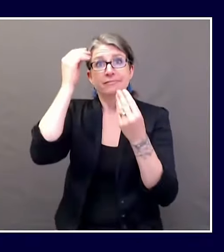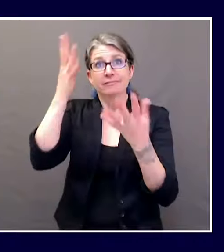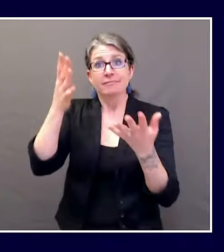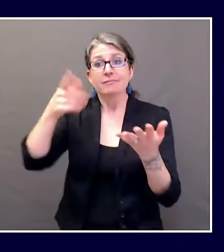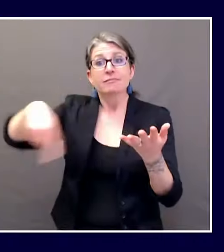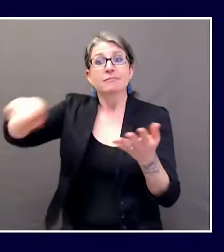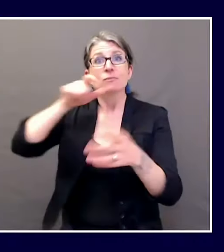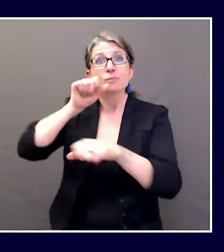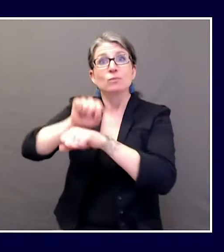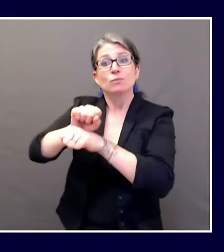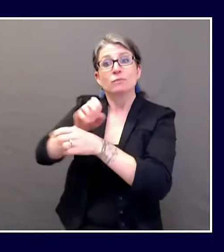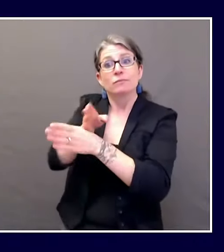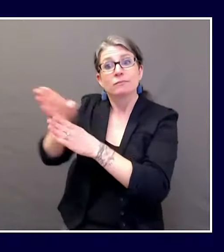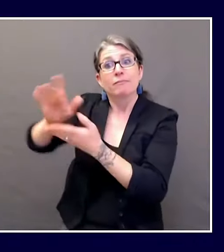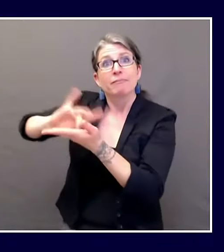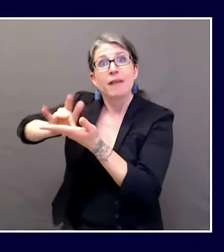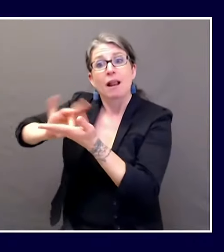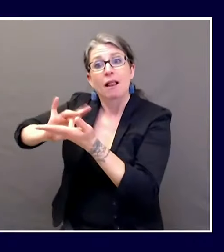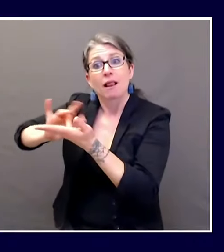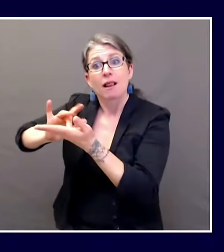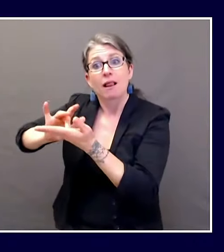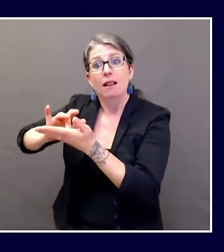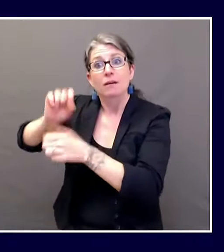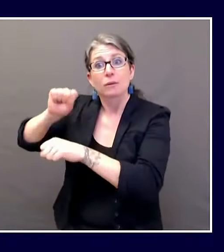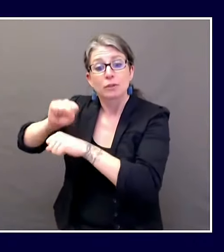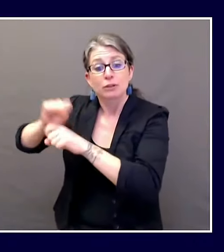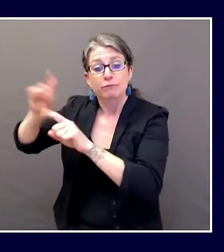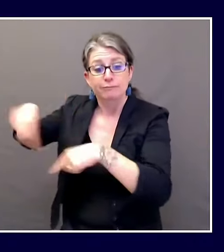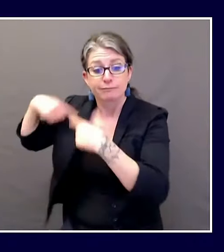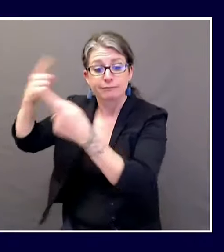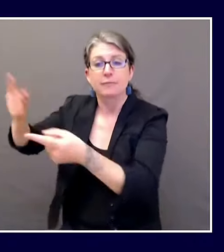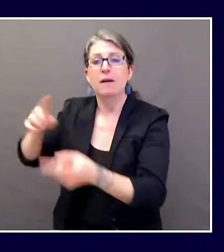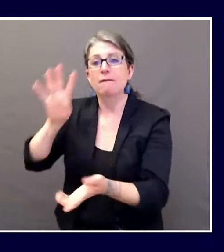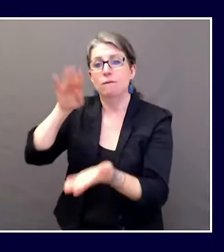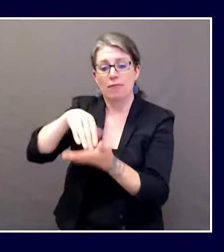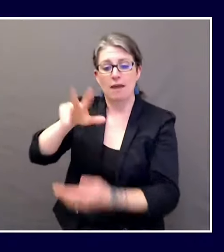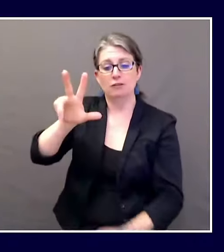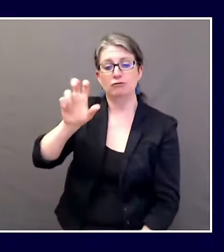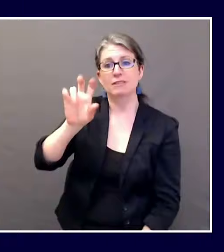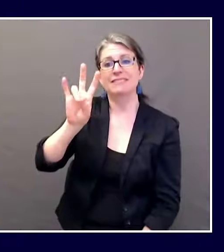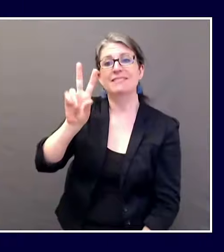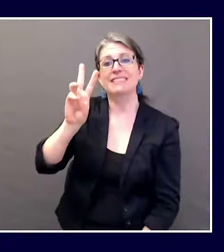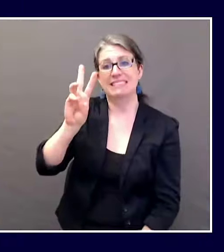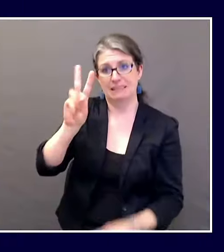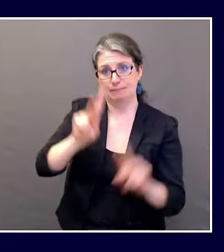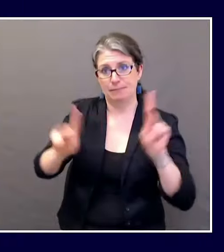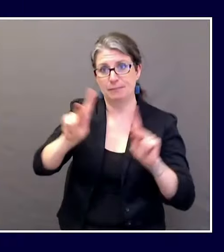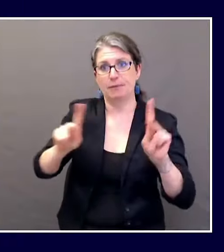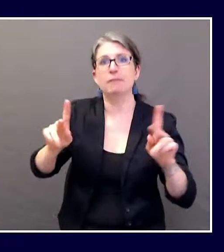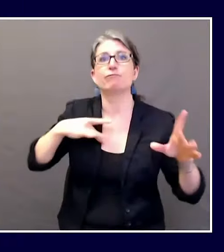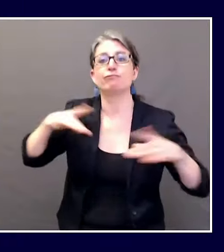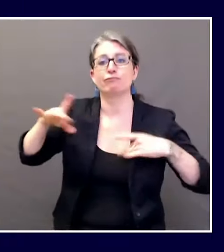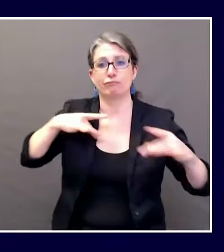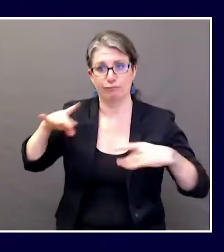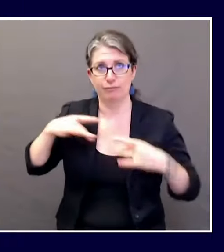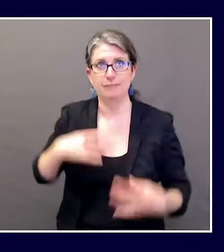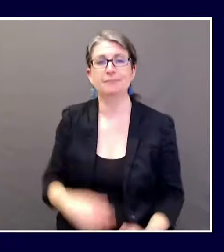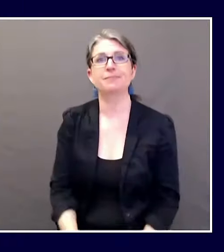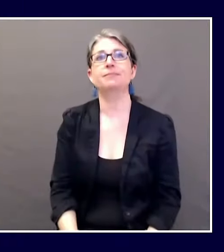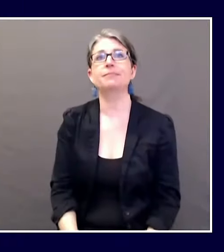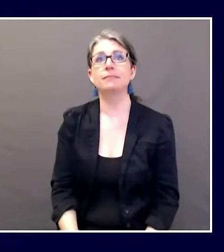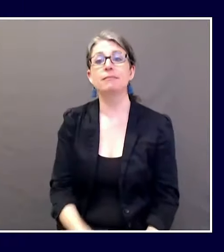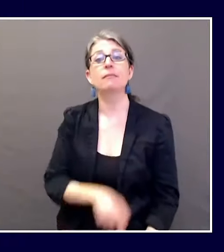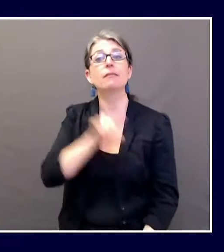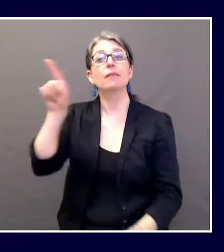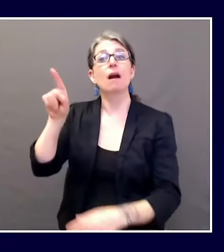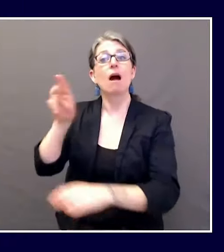1,647 people have been hospitalized with COVID. Of those, 78 people are currently in the hospital.